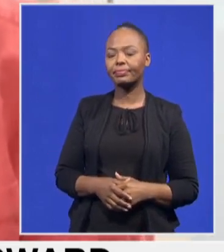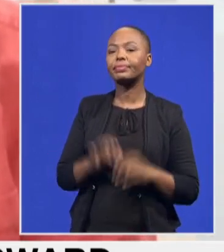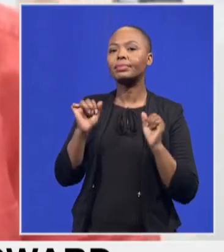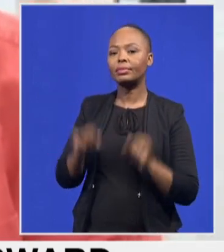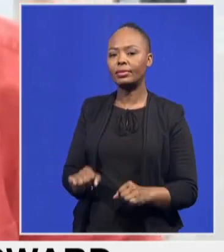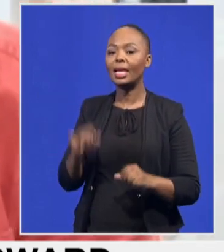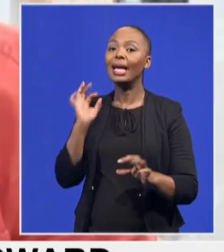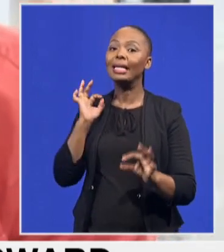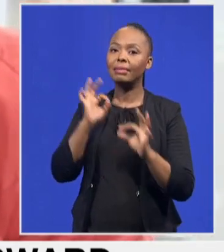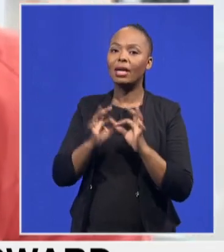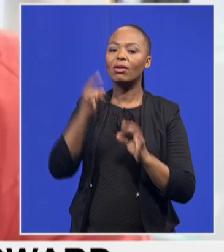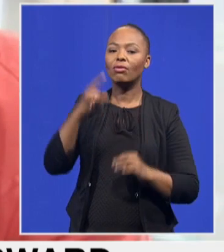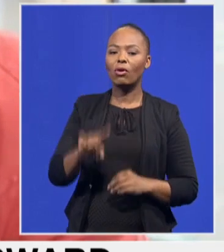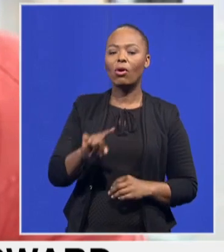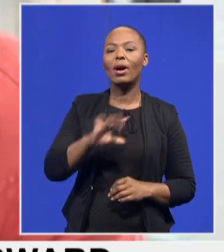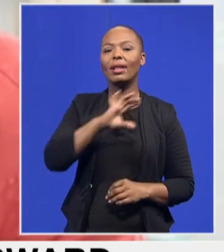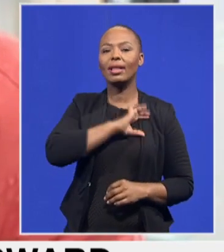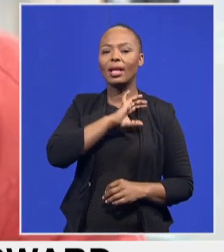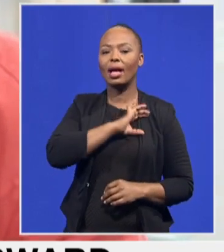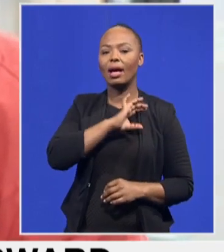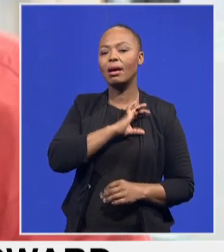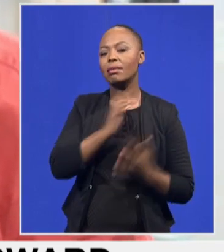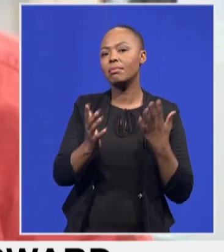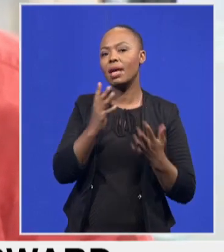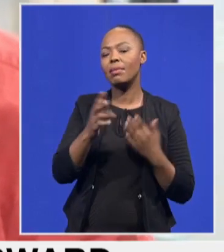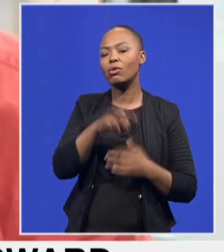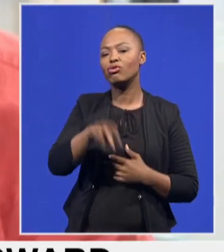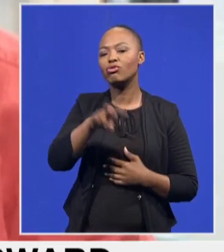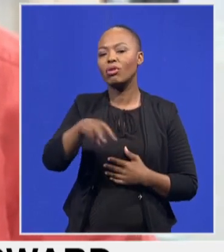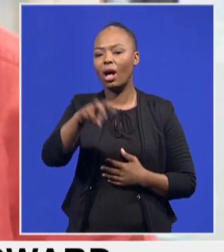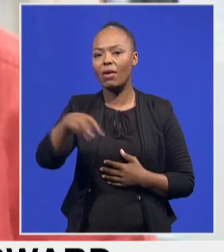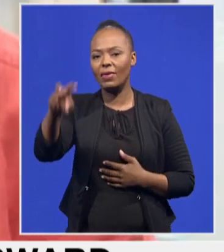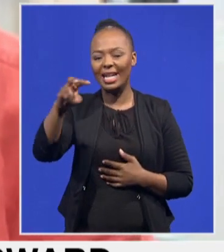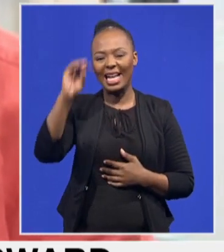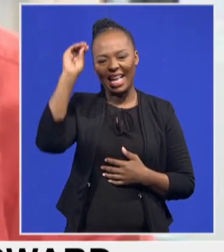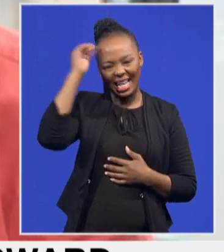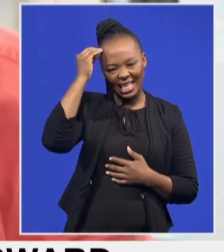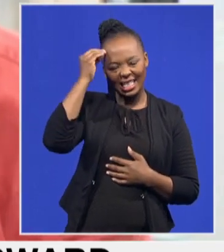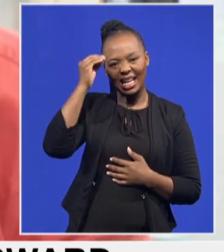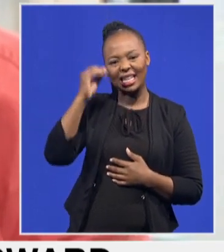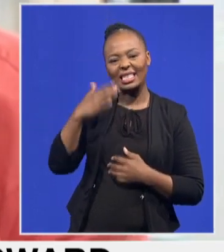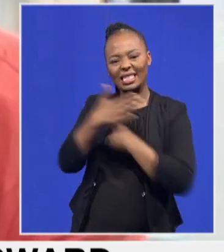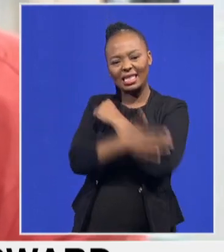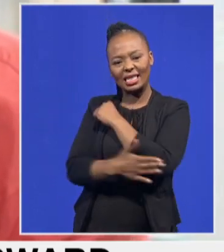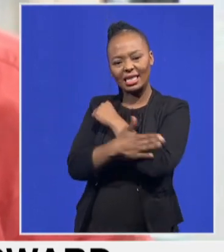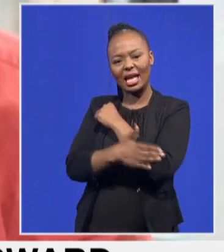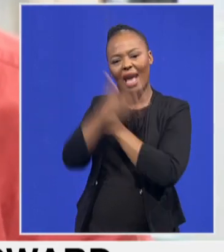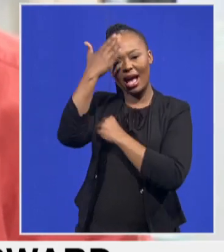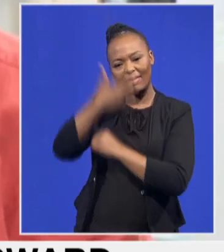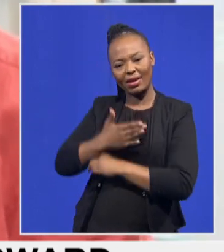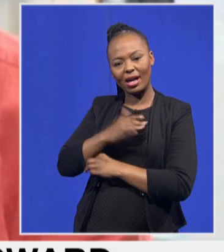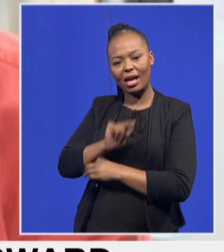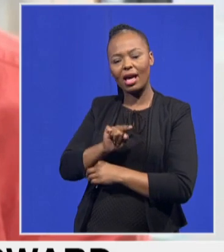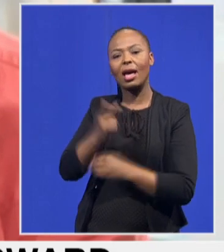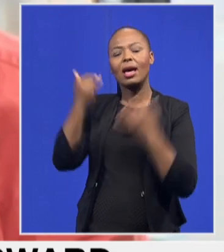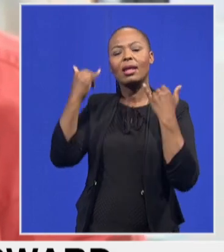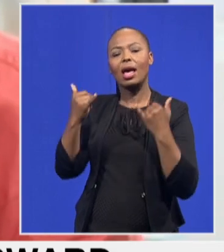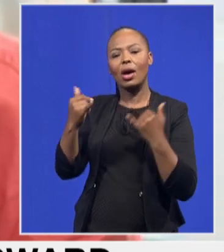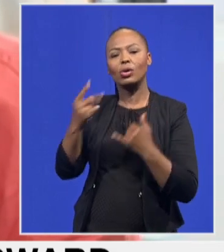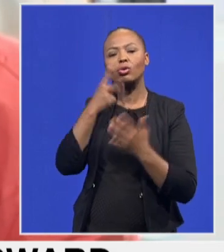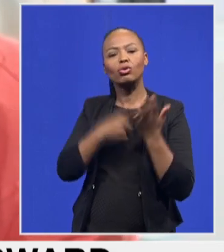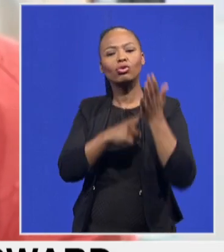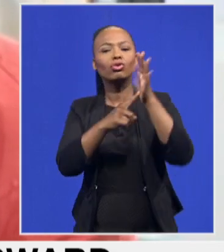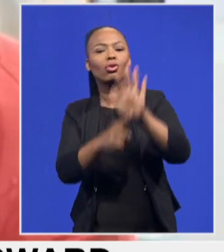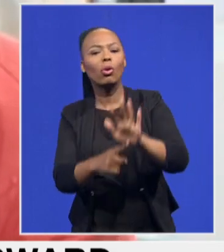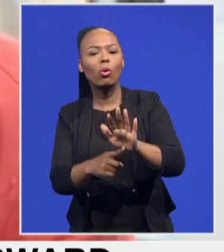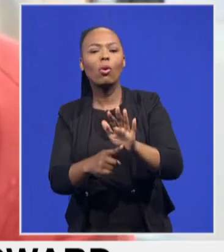clients or travelers who are really interested in Africa as such, to show them how to combine it, and that we